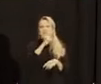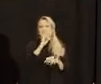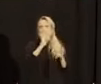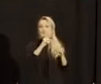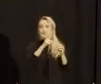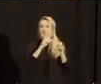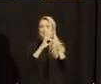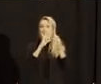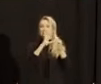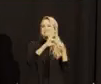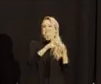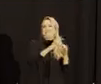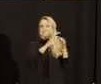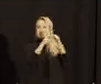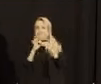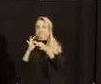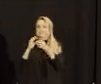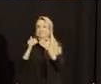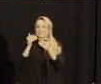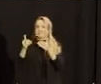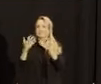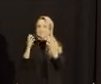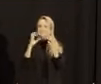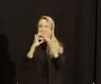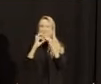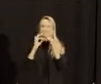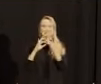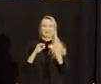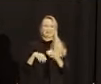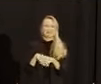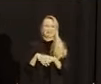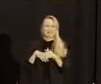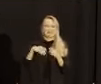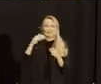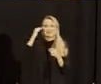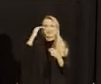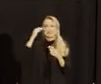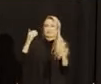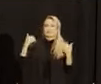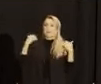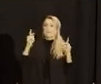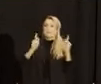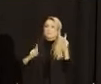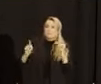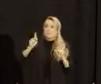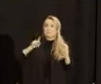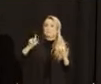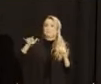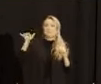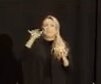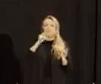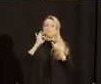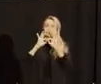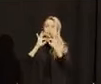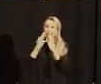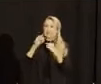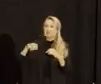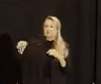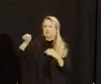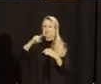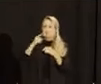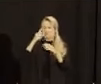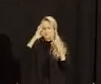the piece about young people wanting that stability, families wanting that financial stability is